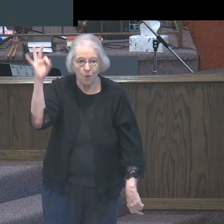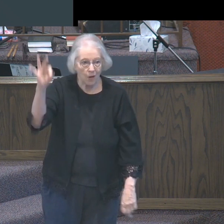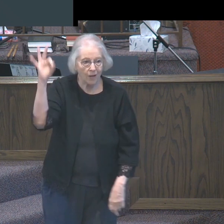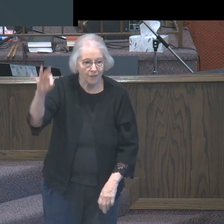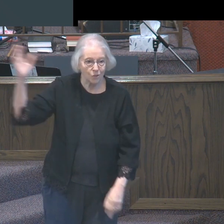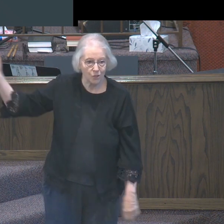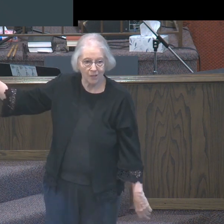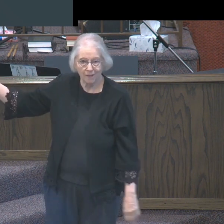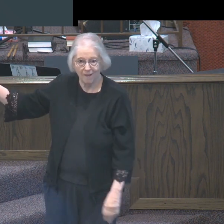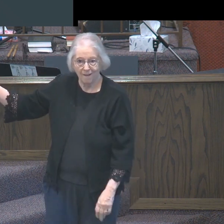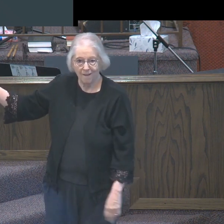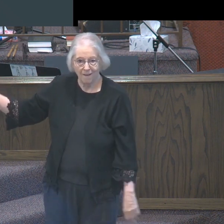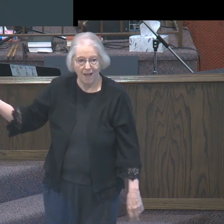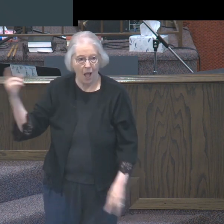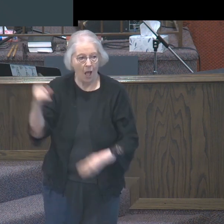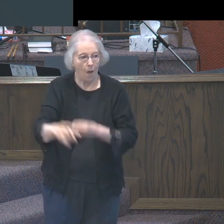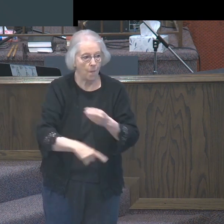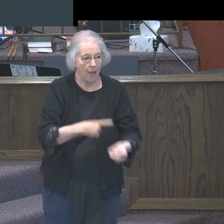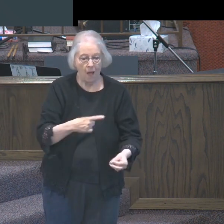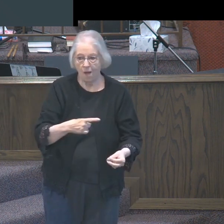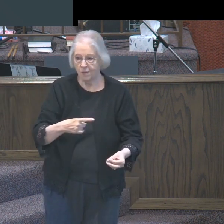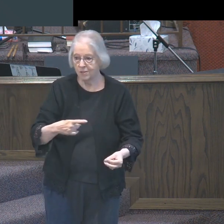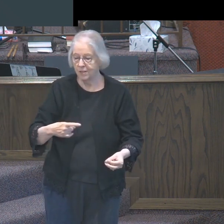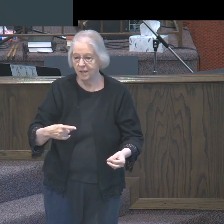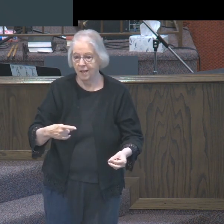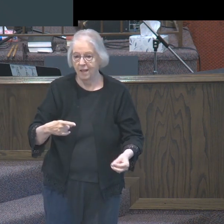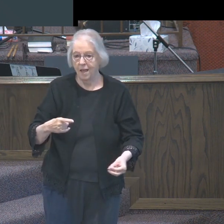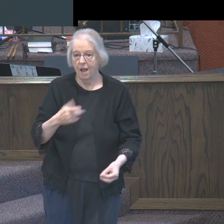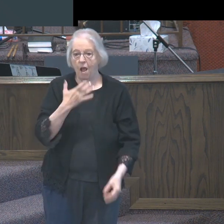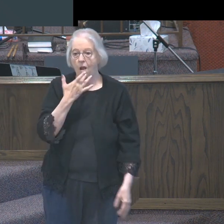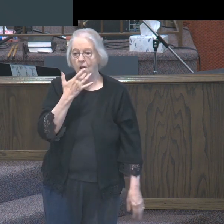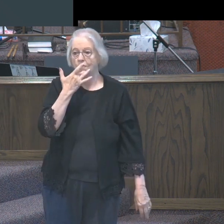And I want you to begin to think about this question.